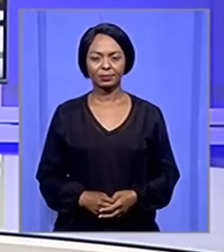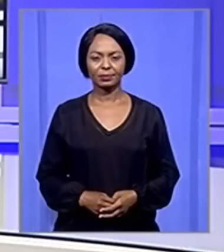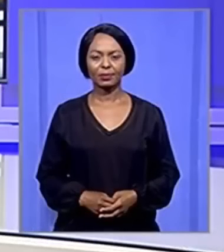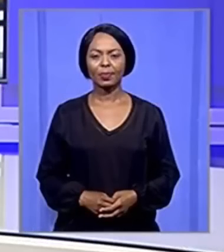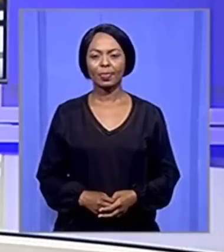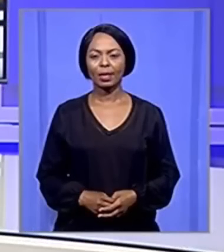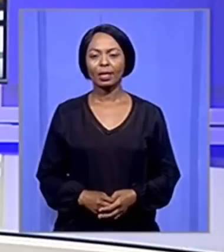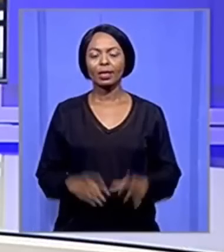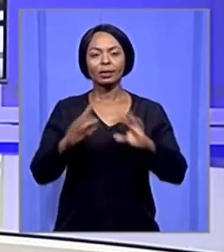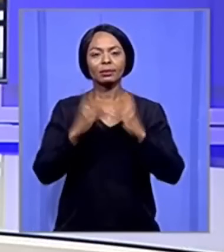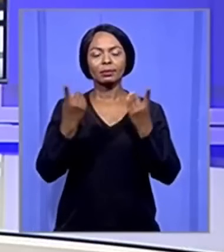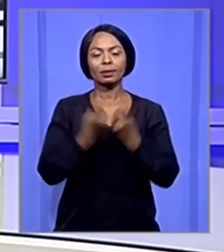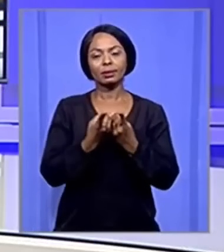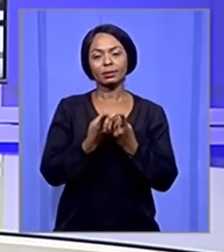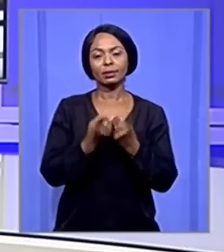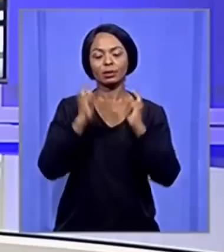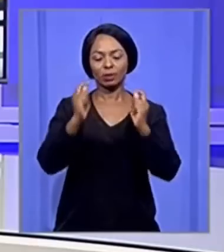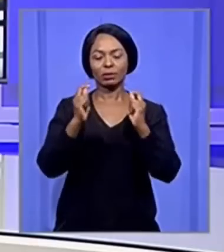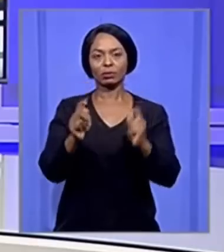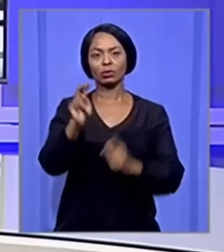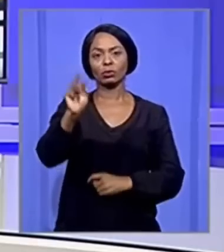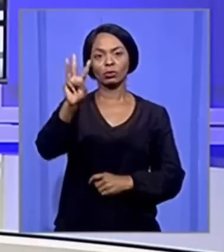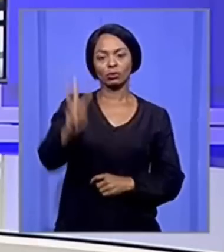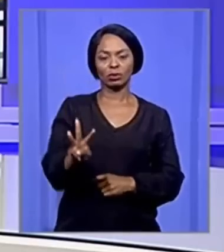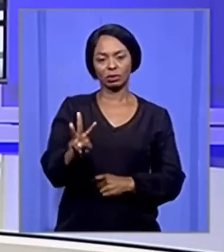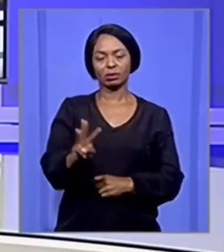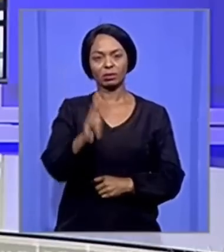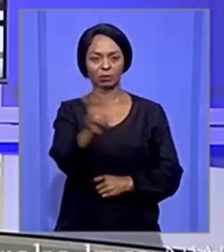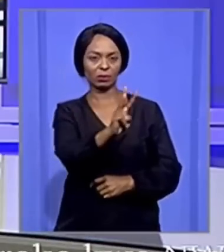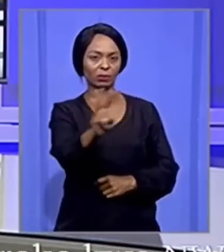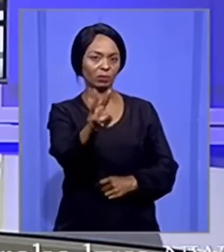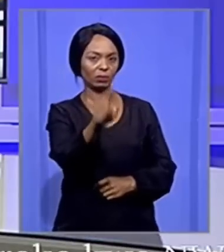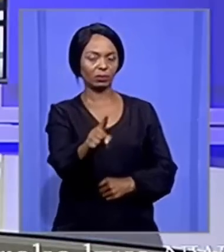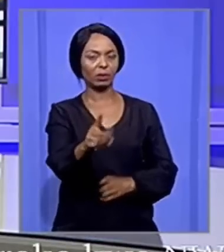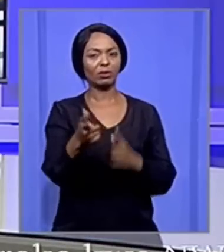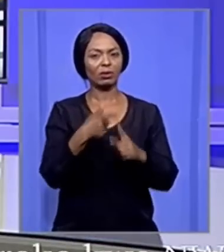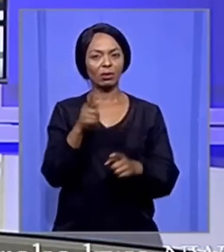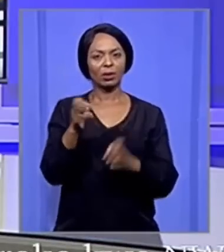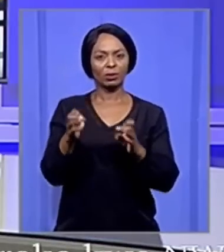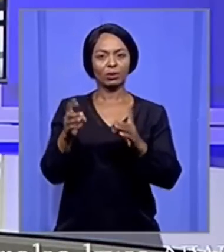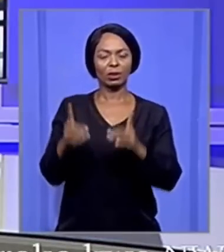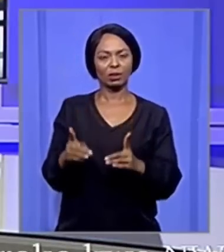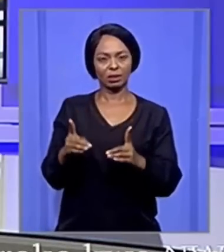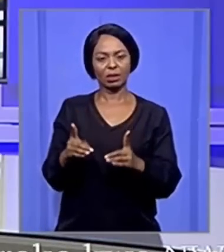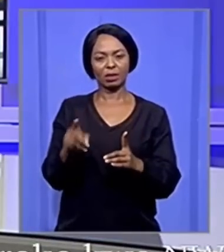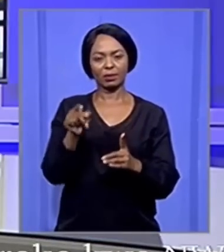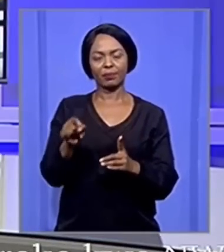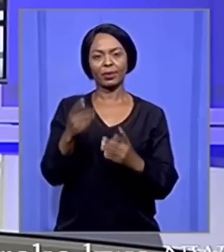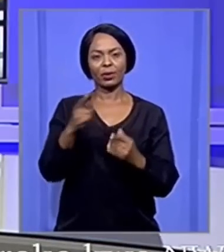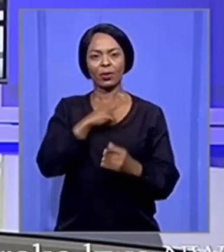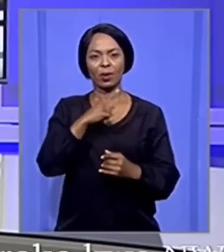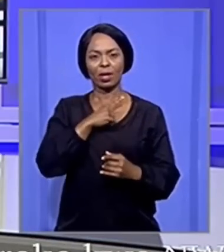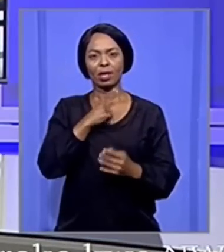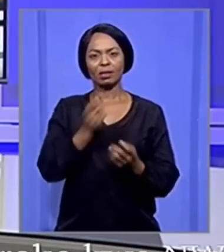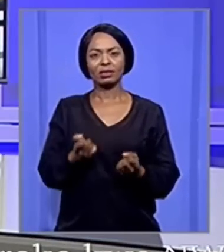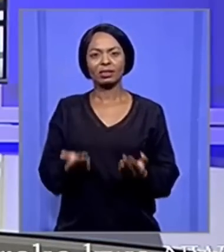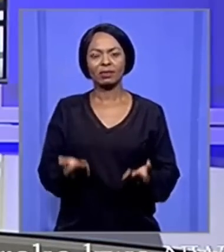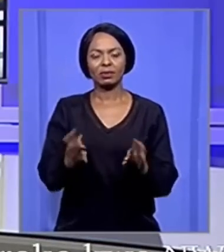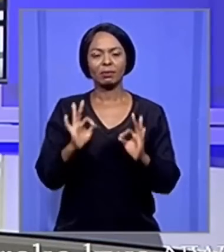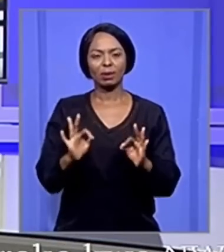Lefapha la tsamaiso ya dipalangwa kwa North West le kgadilwe ke banna le seabe ba thuto ka go retelelwa ke go tokafatsa ditirelo tse di bokoa